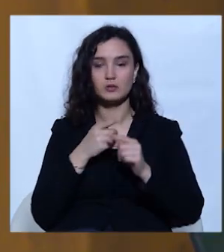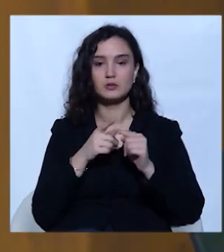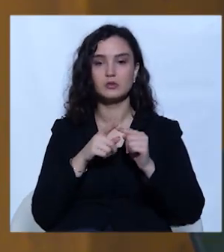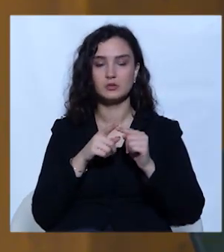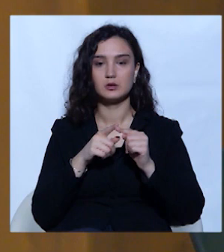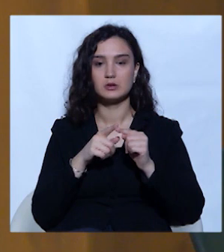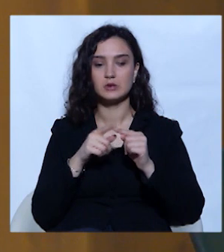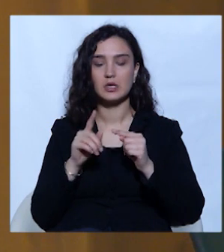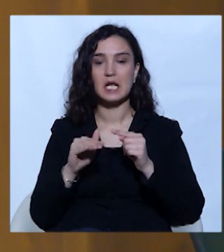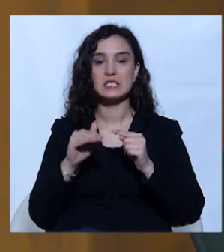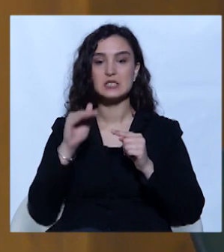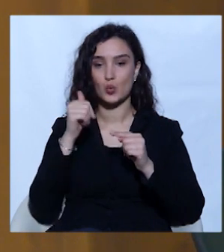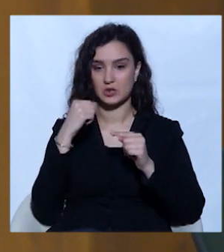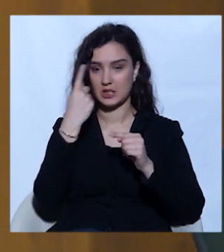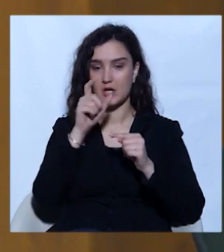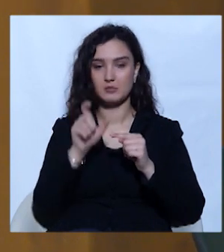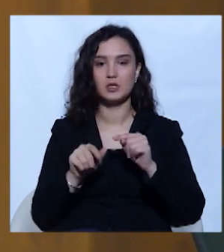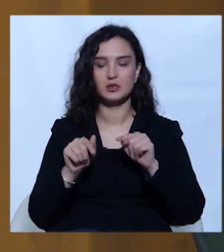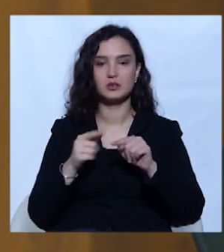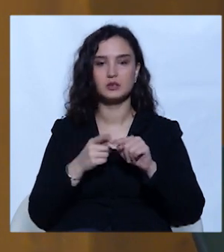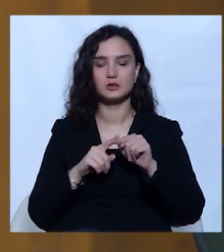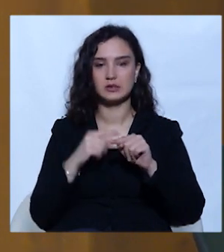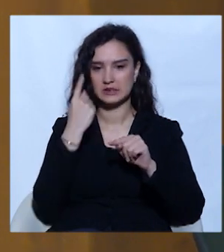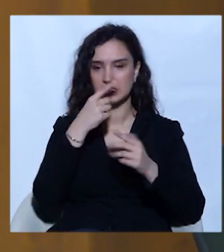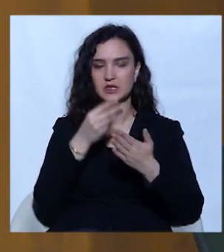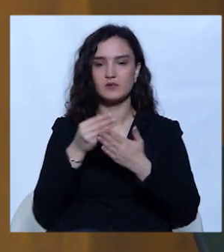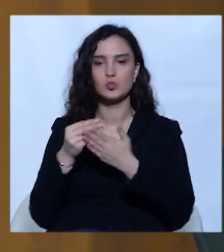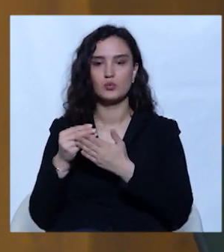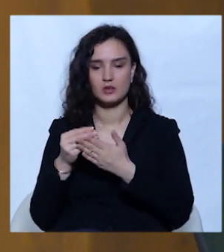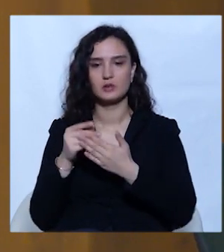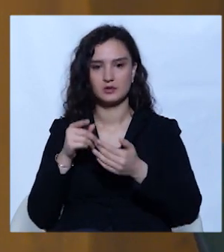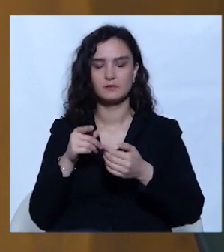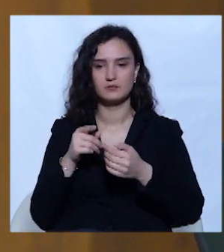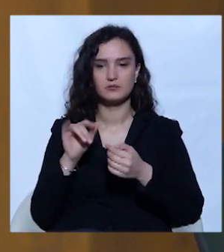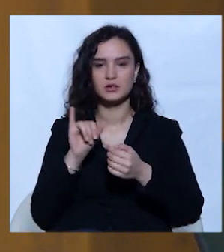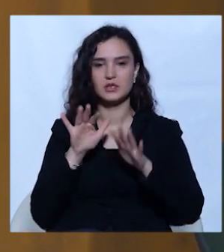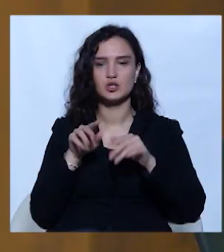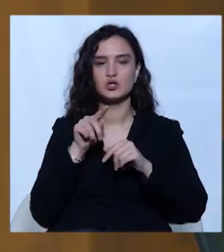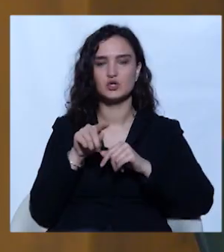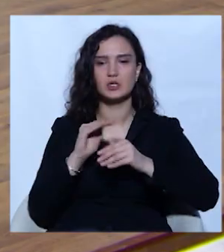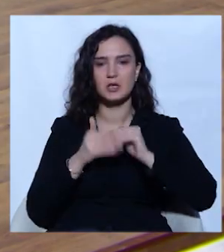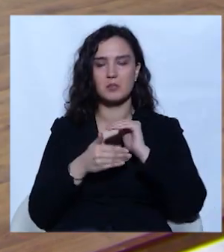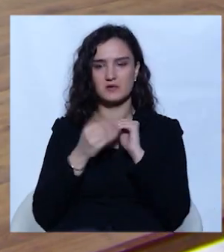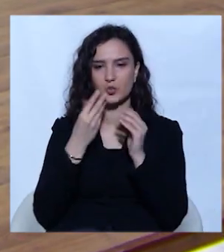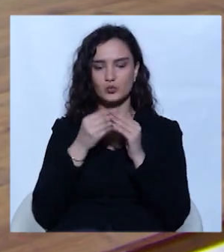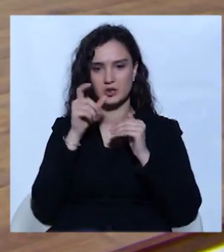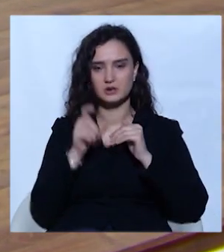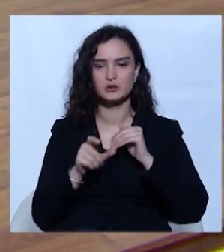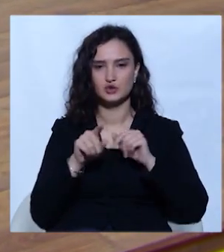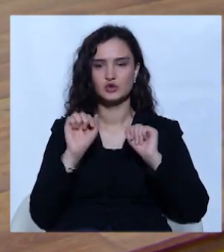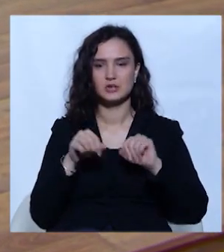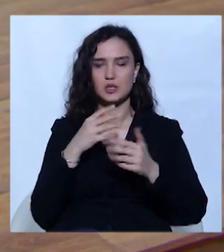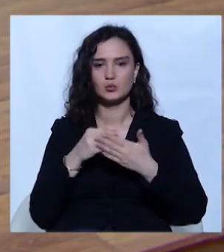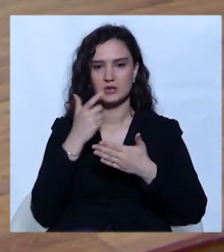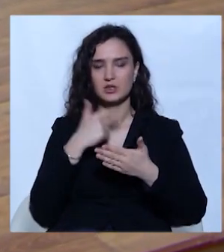for growing as a person is that individual private time where you can hide yourself away and you can be